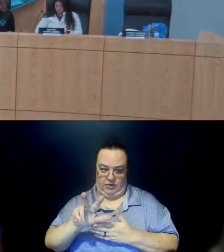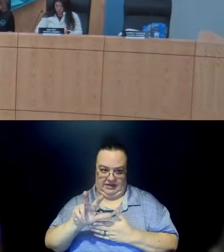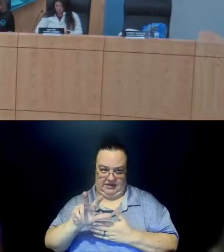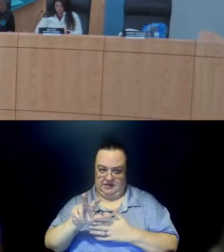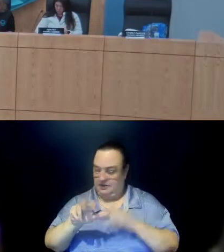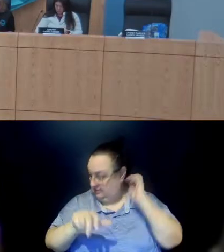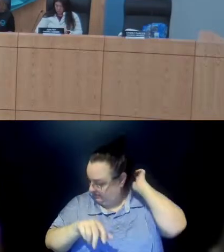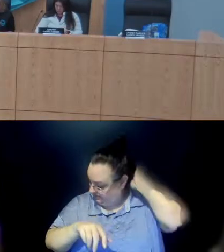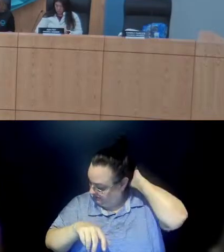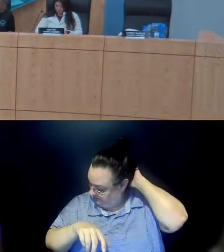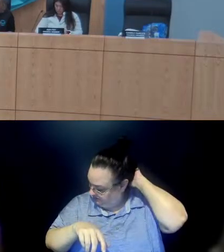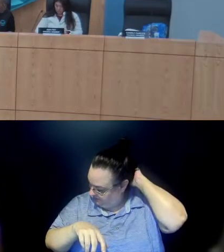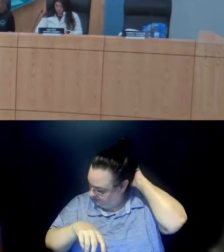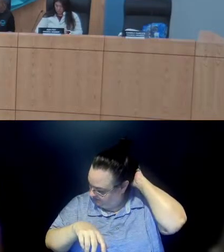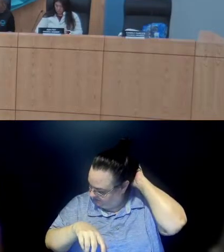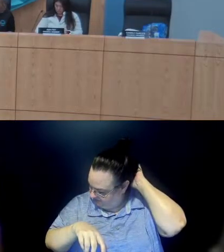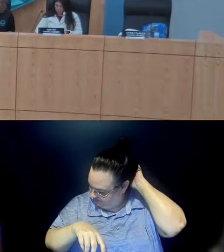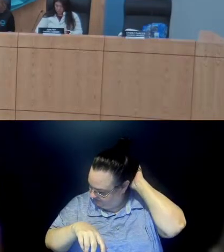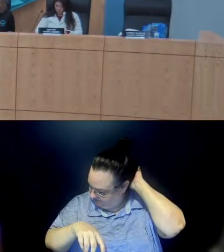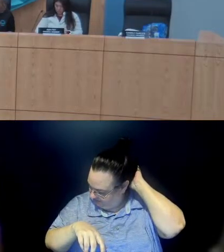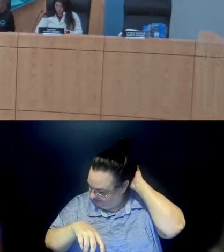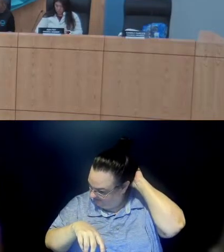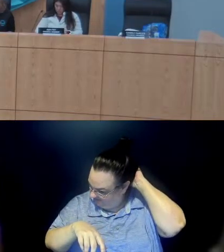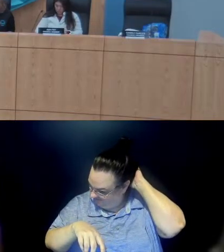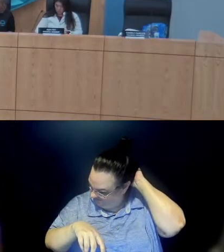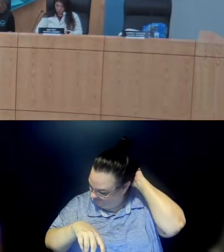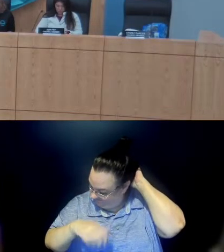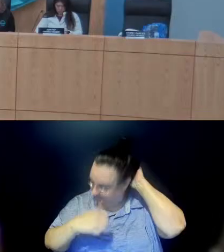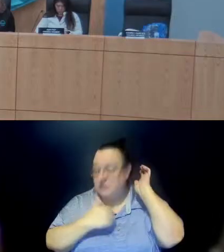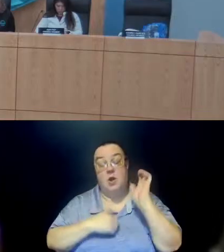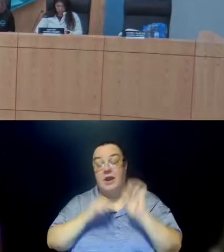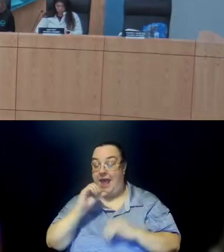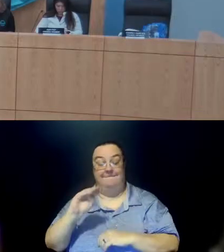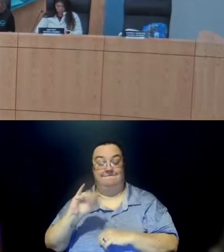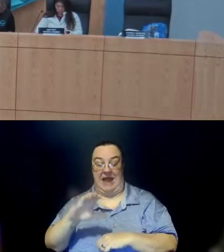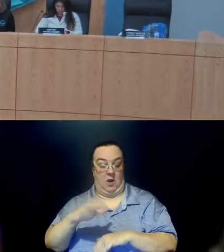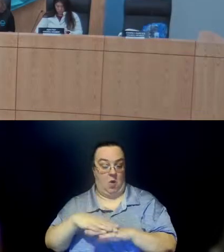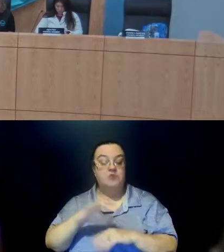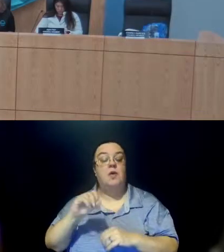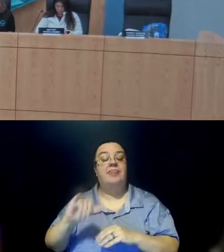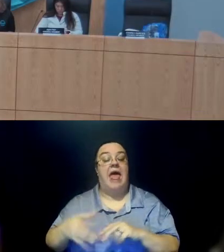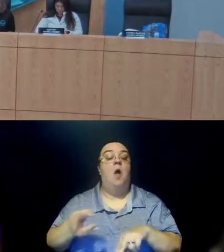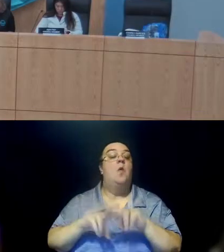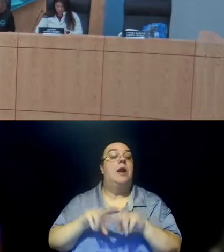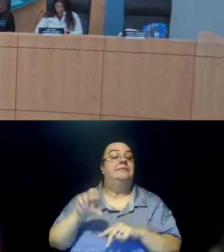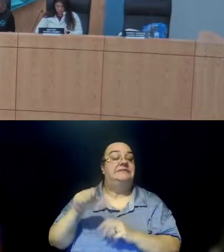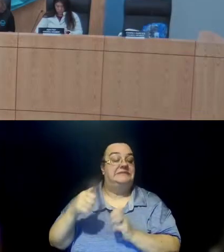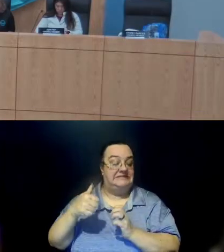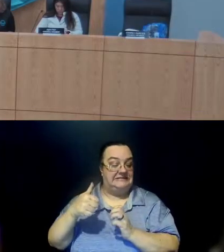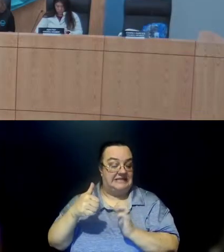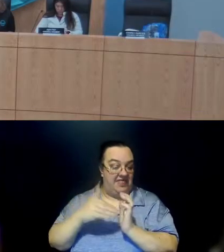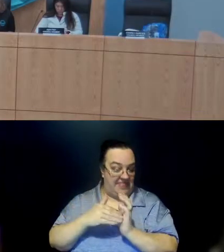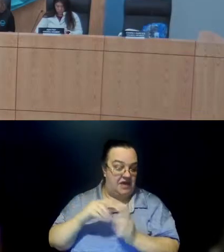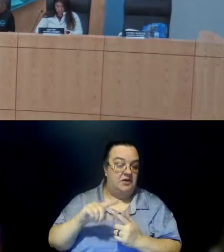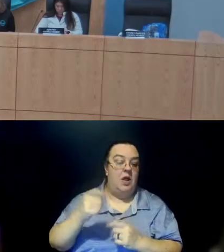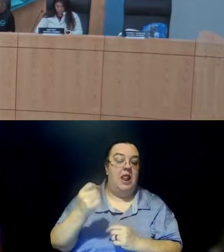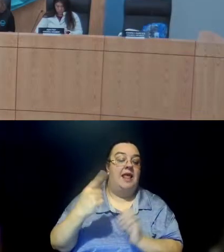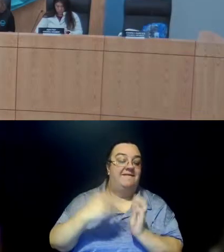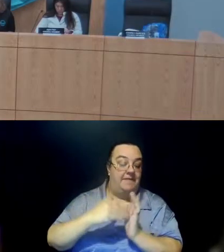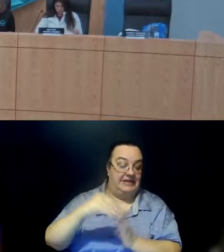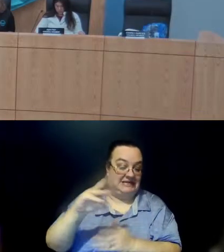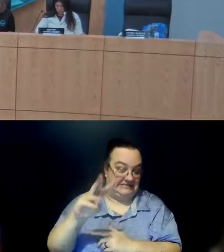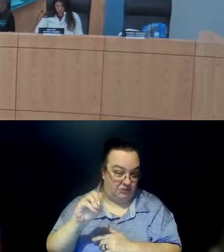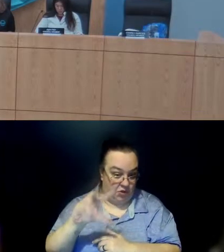And then to increase, sorry. So that went up $10,000 to 11,603 overall,